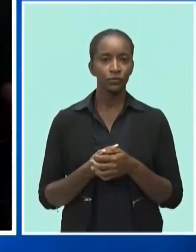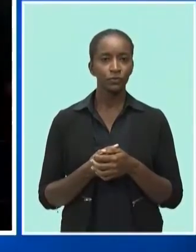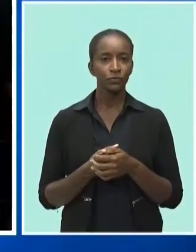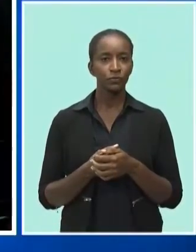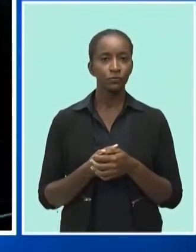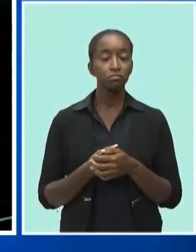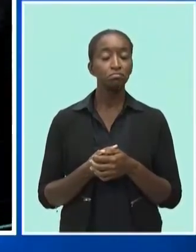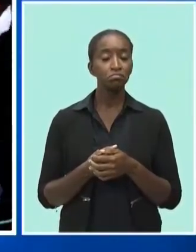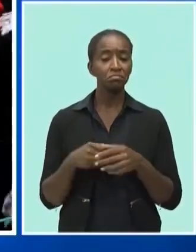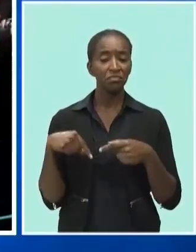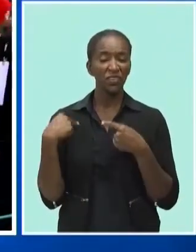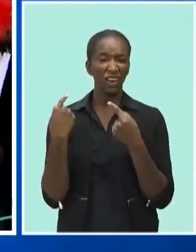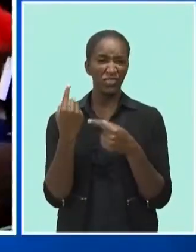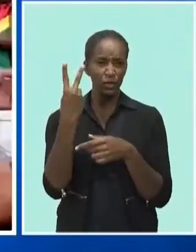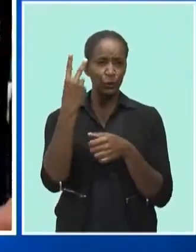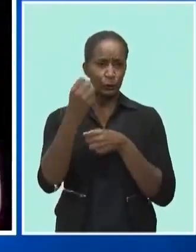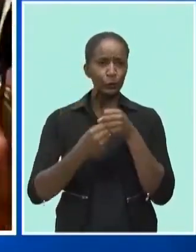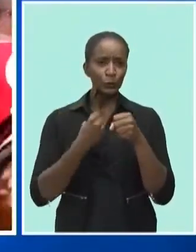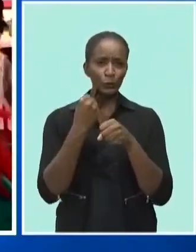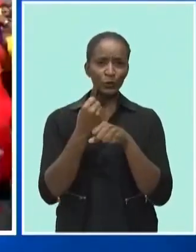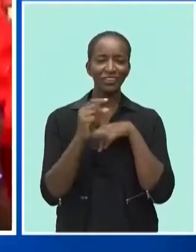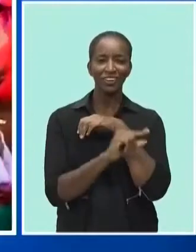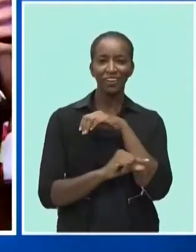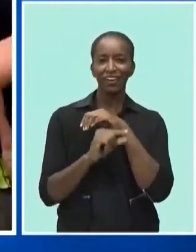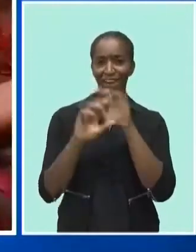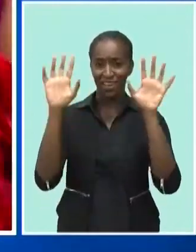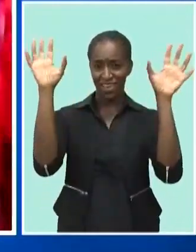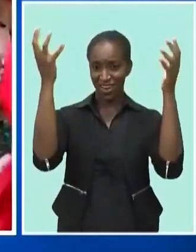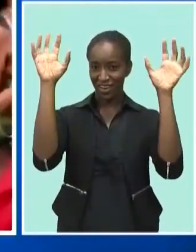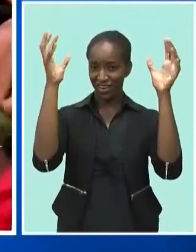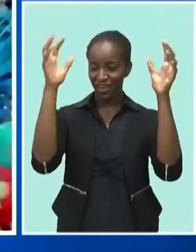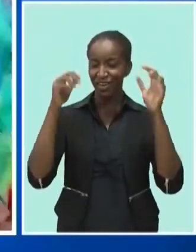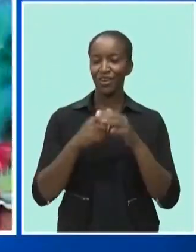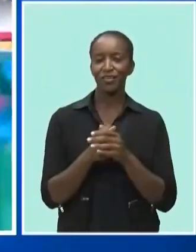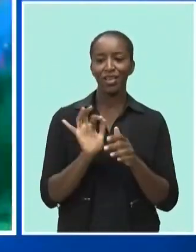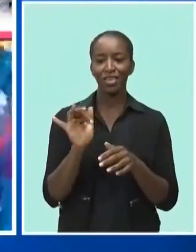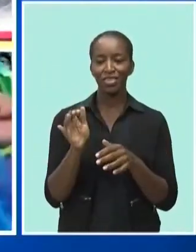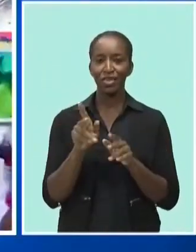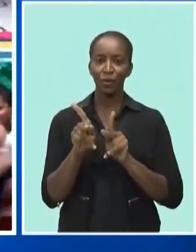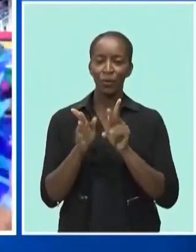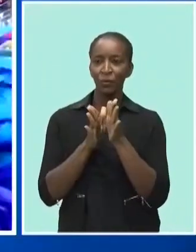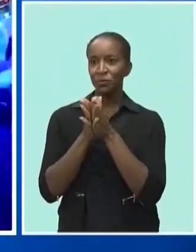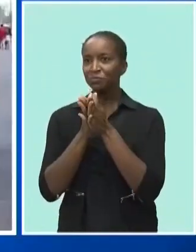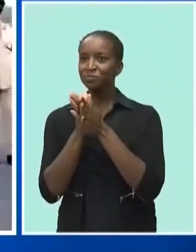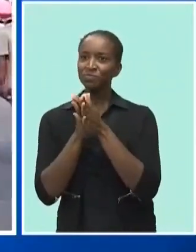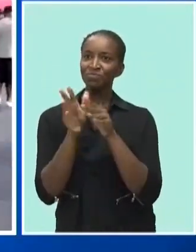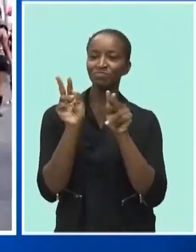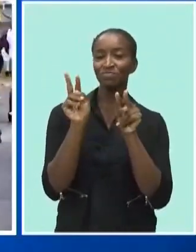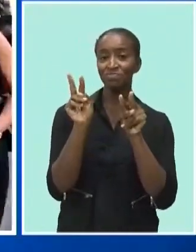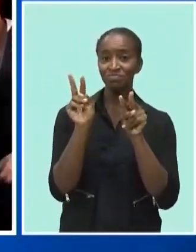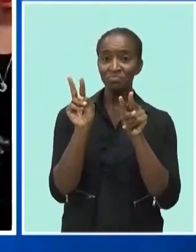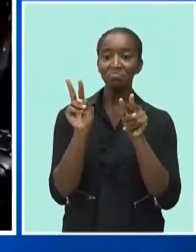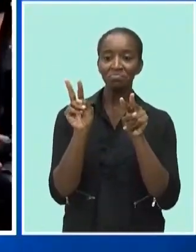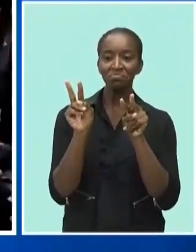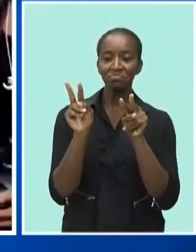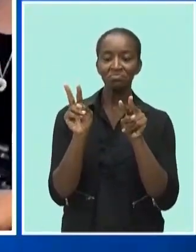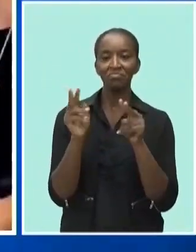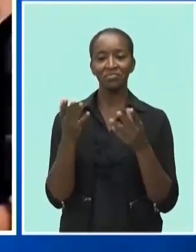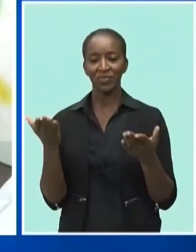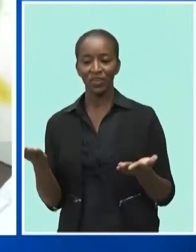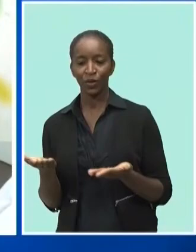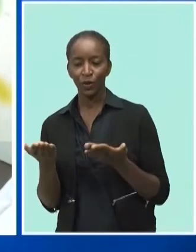Now in its second year, Guyana Carnival is quickly becoming an eagerly anticipated event, both locally and in the